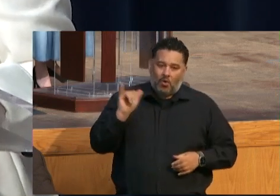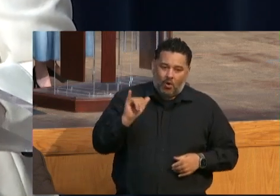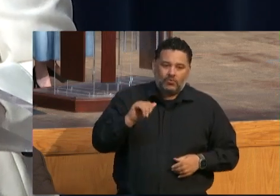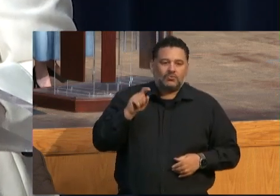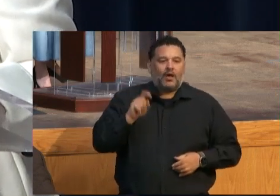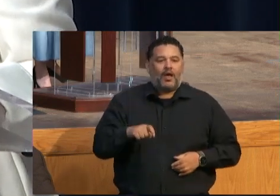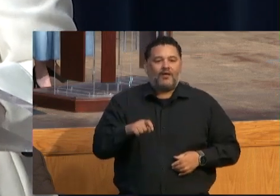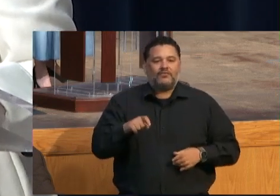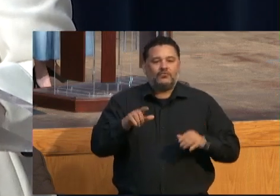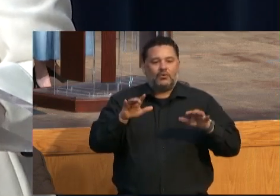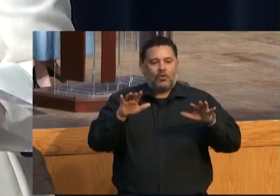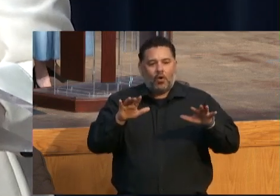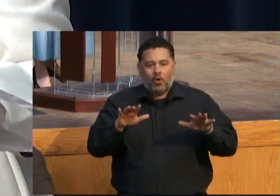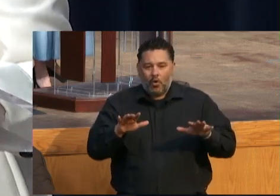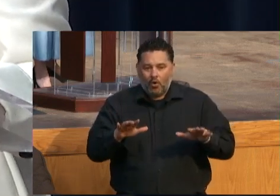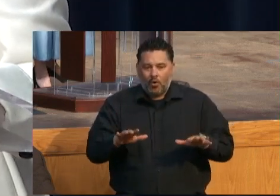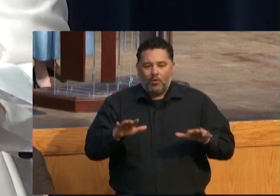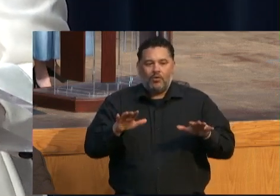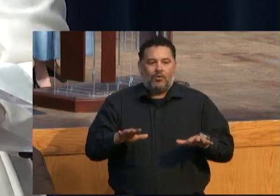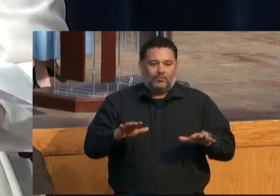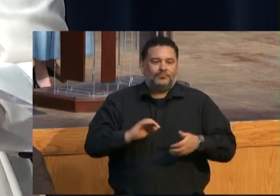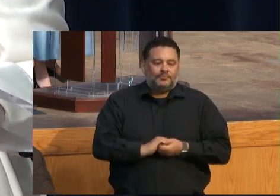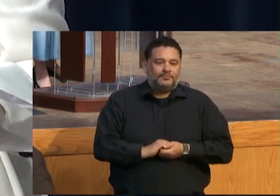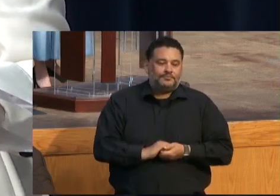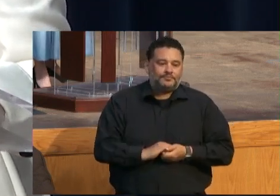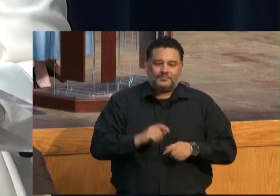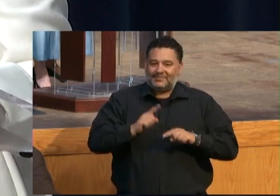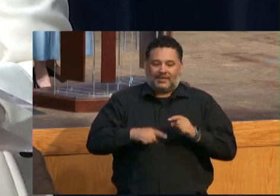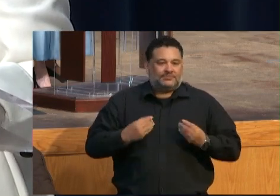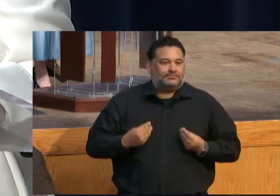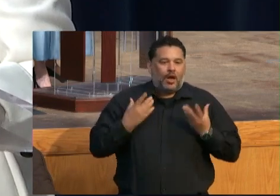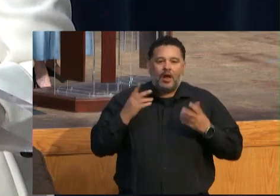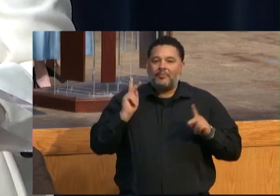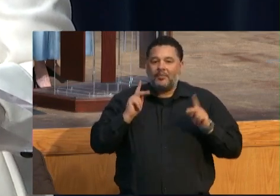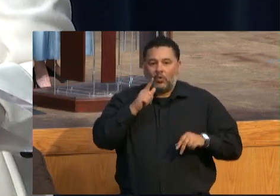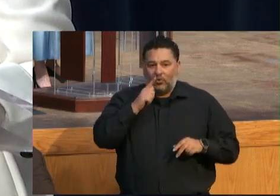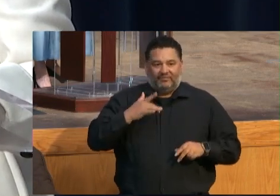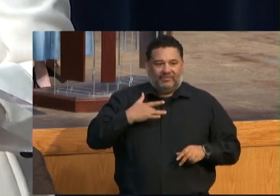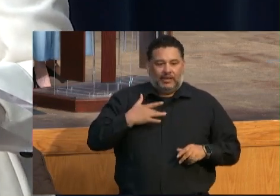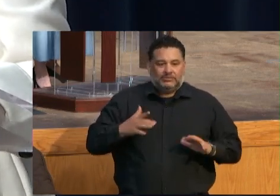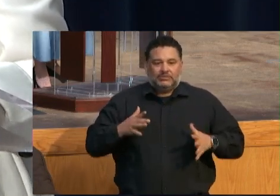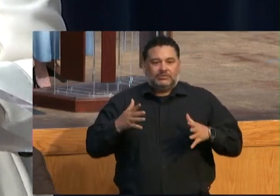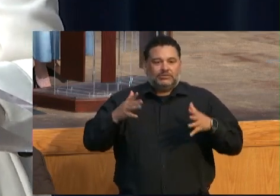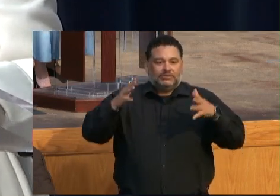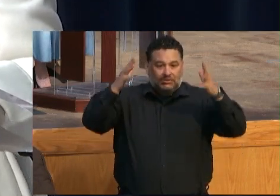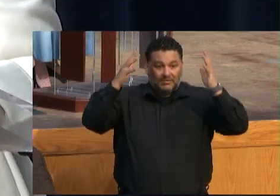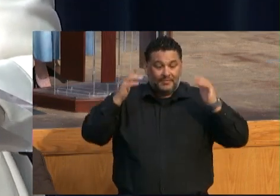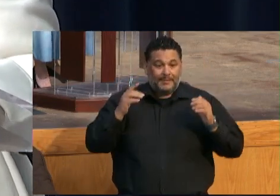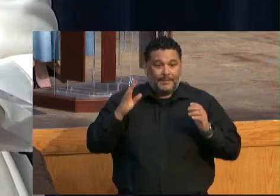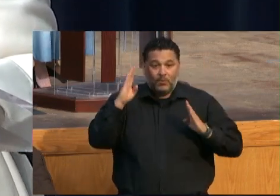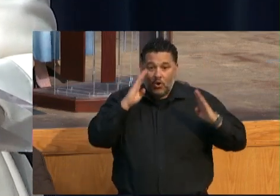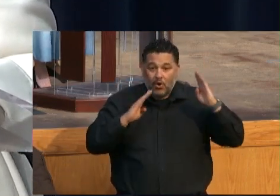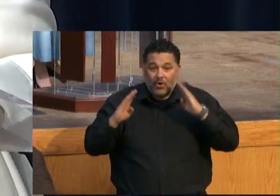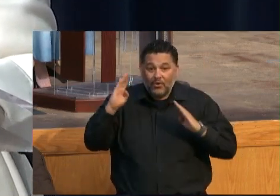calm. That you can't inspire people who are feeling anxious or worried